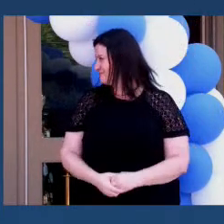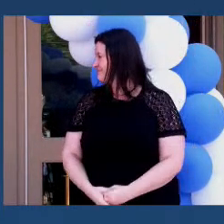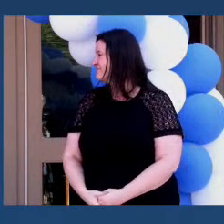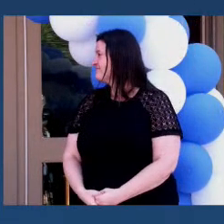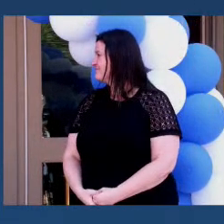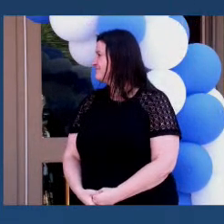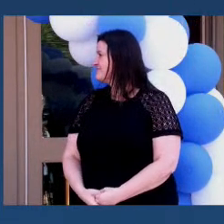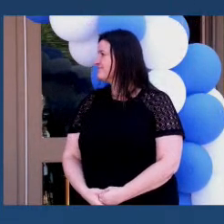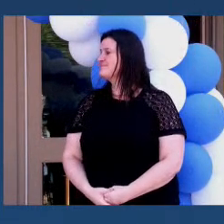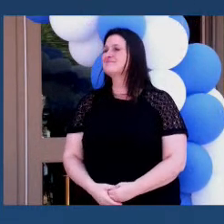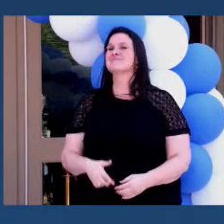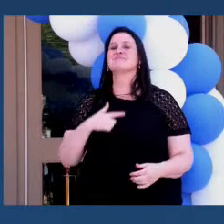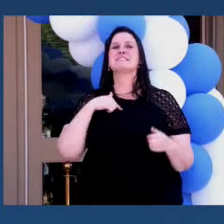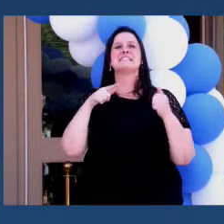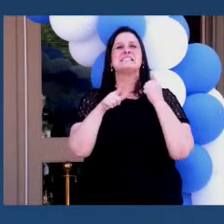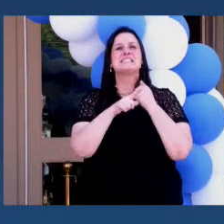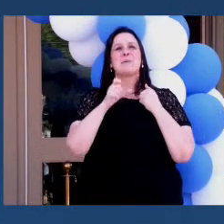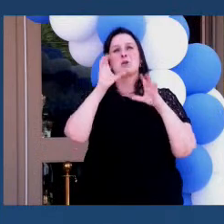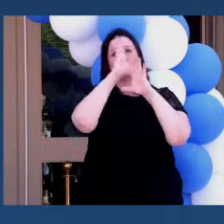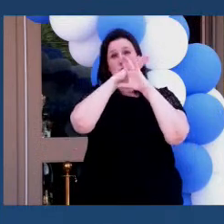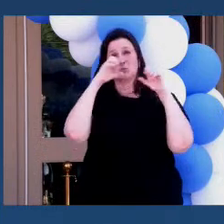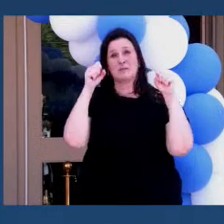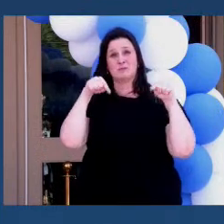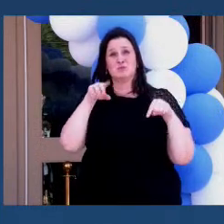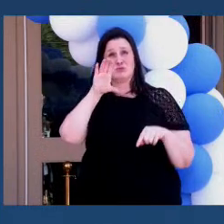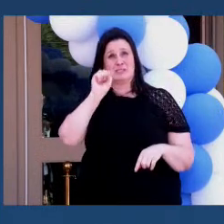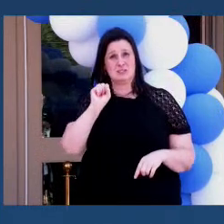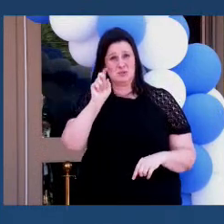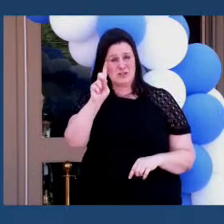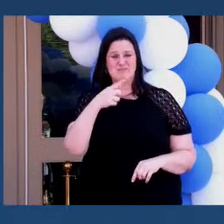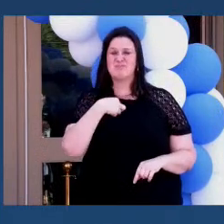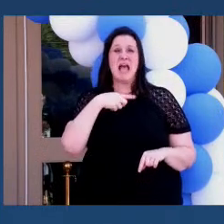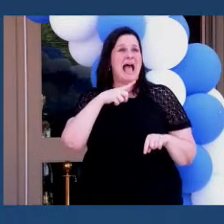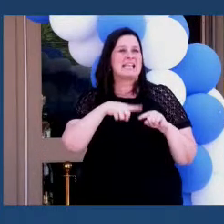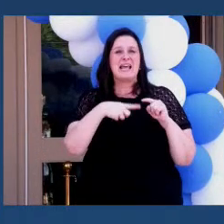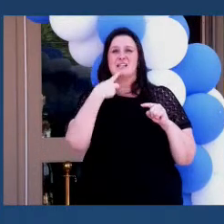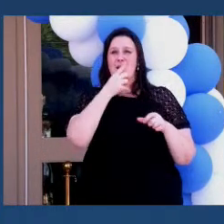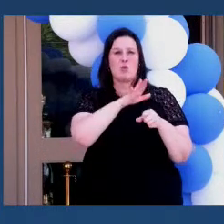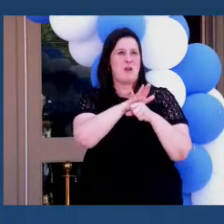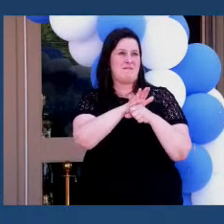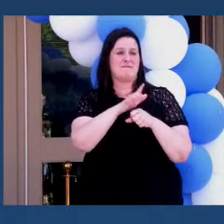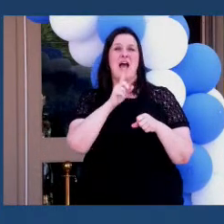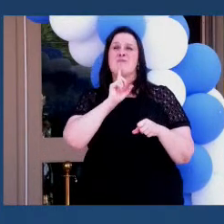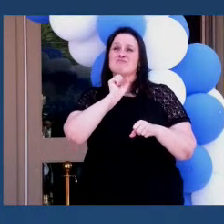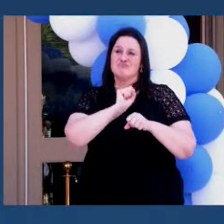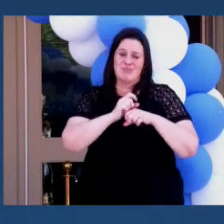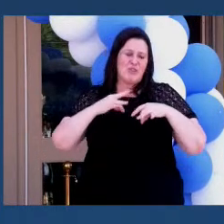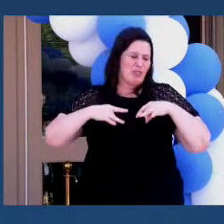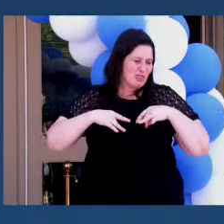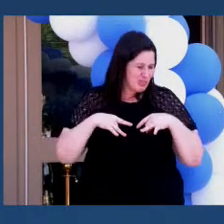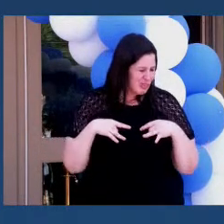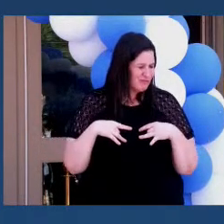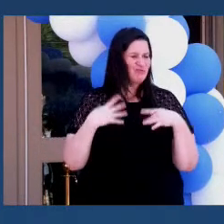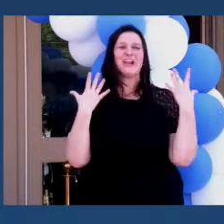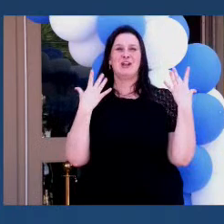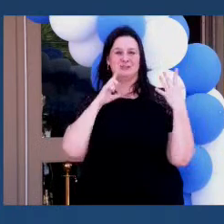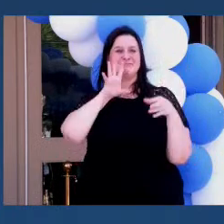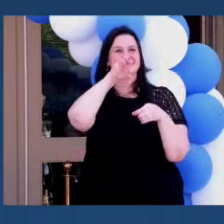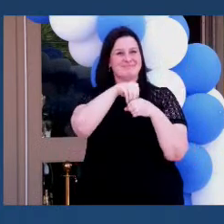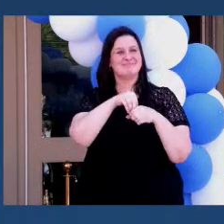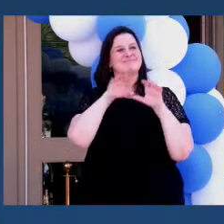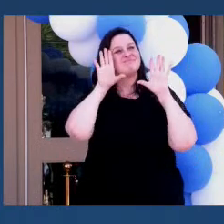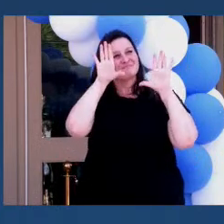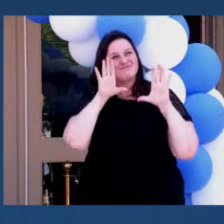As Deputy Superintendent of the Christina School District, I cannot express how thrilled I am to embark upon this exciting journey with